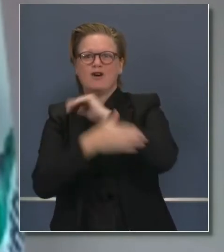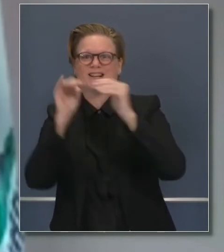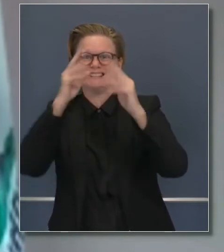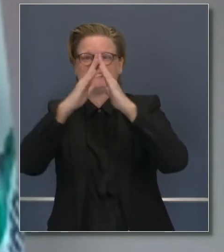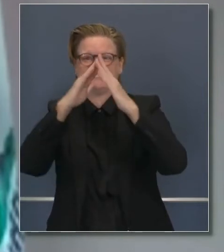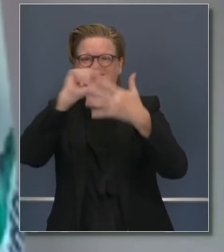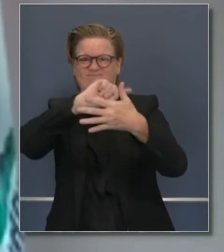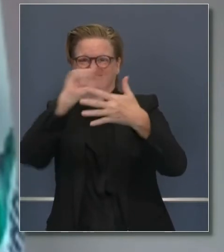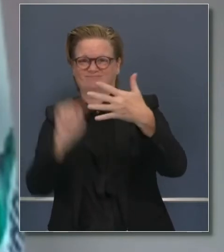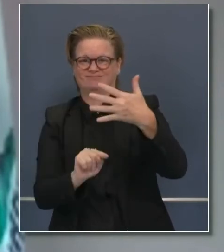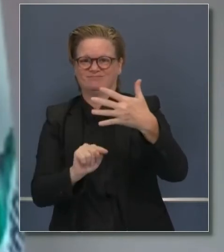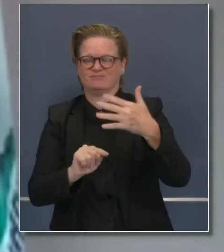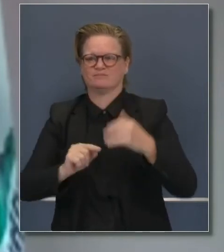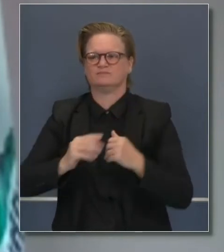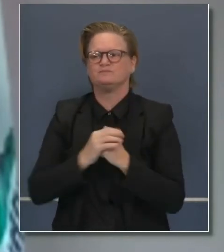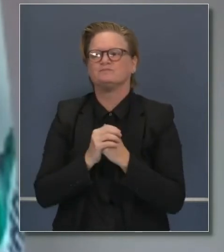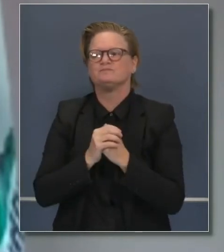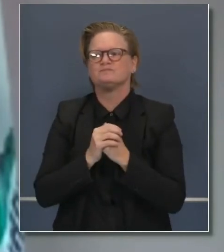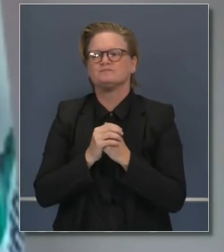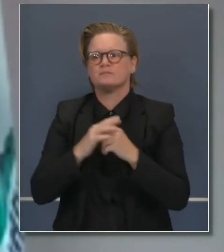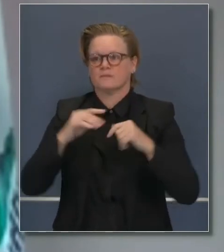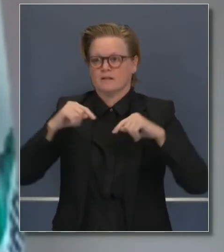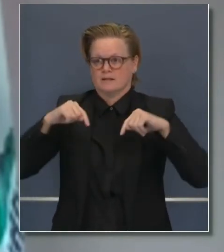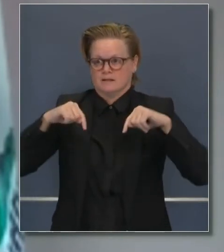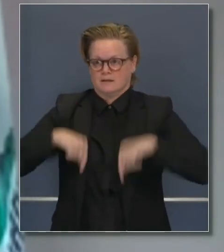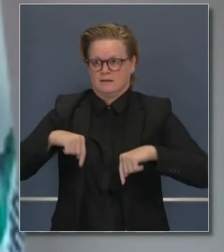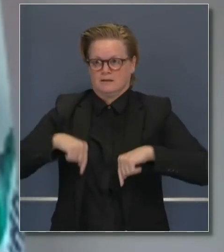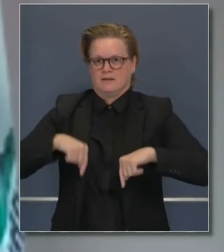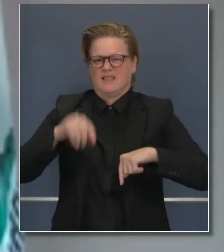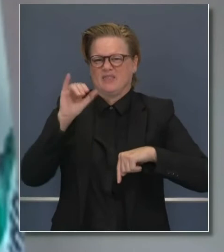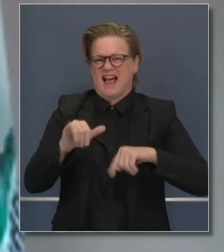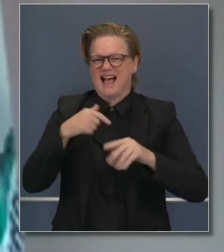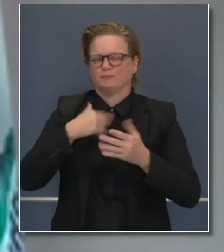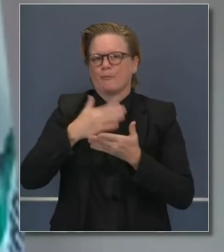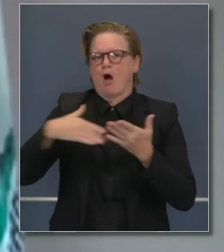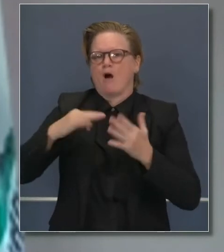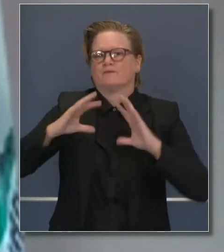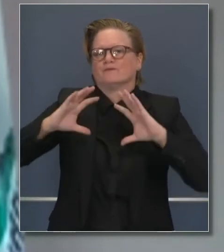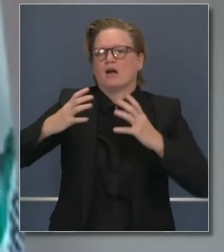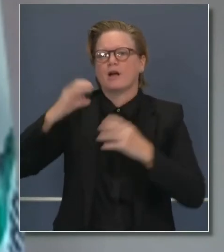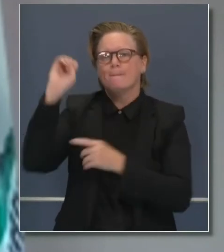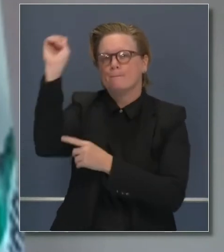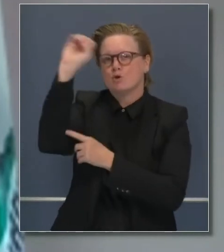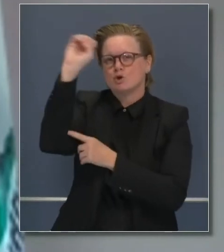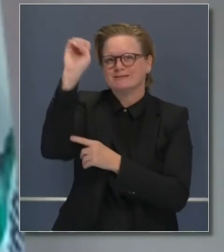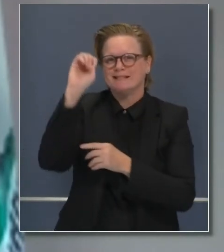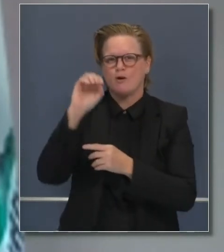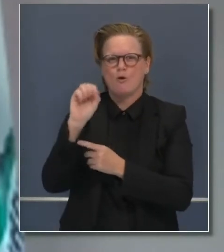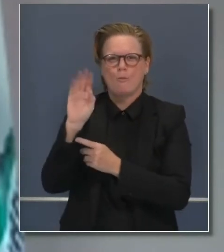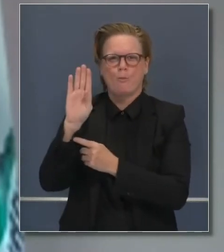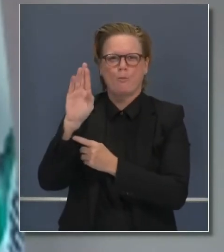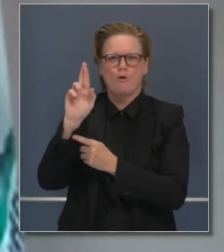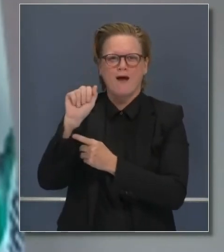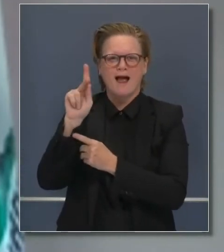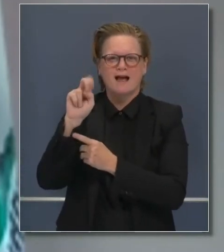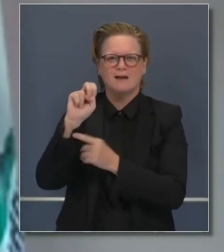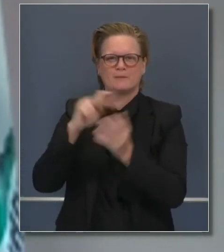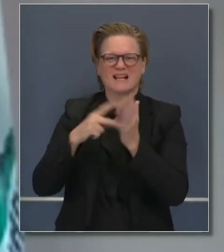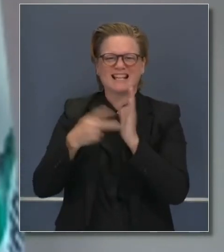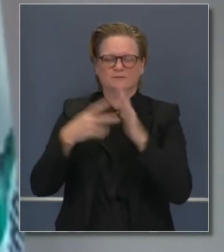being done regionally, but the intention is upon lifting the order, they will enter into their